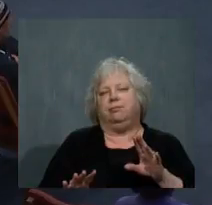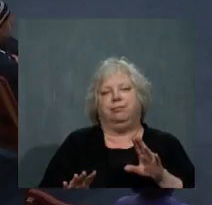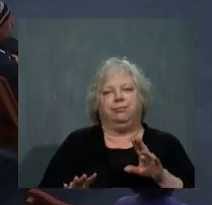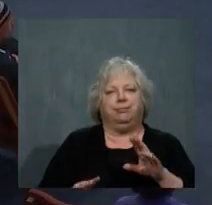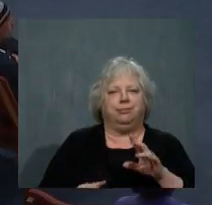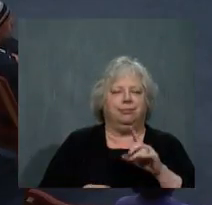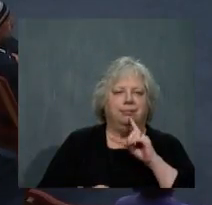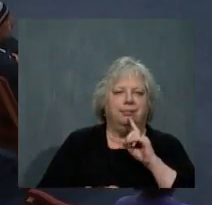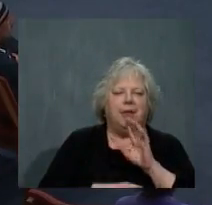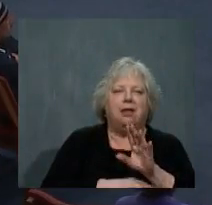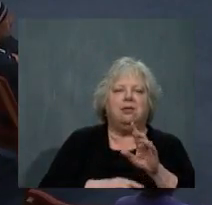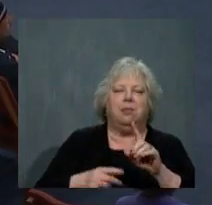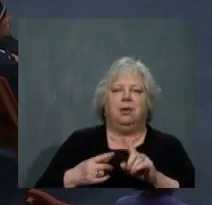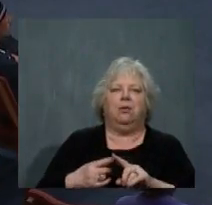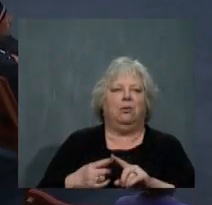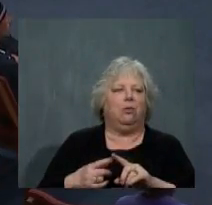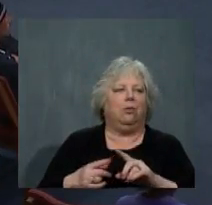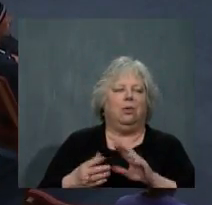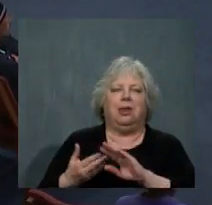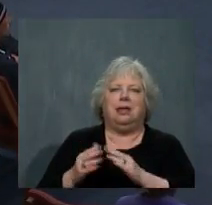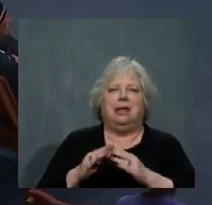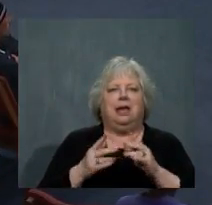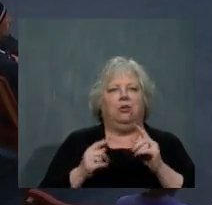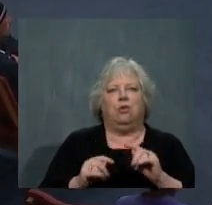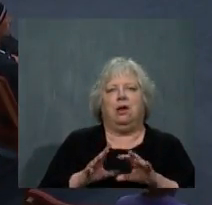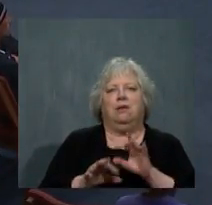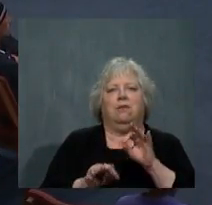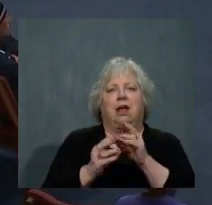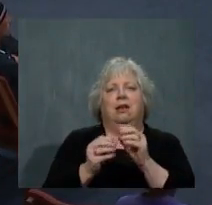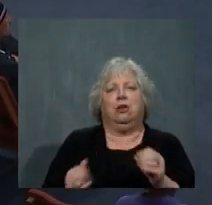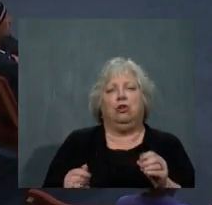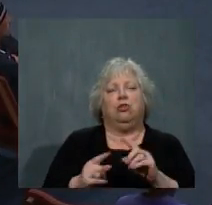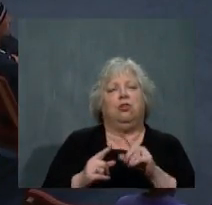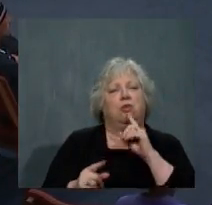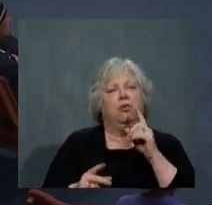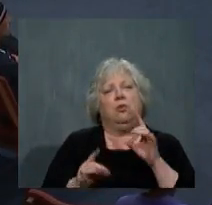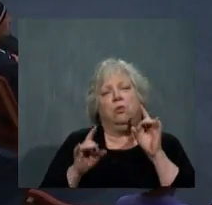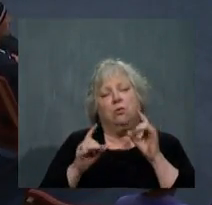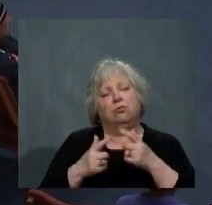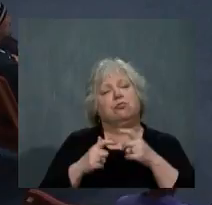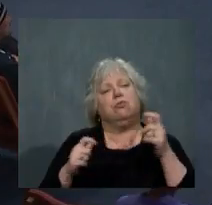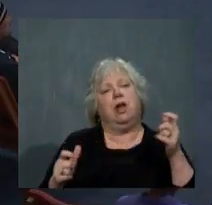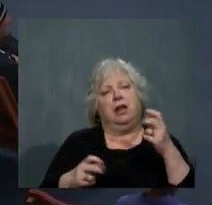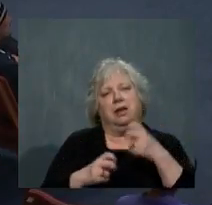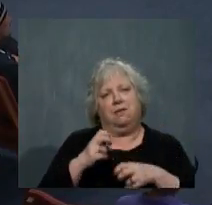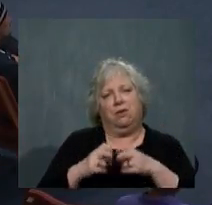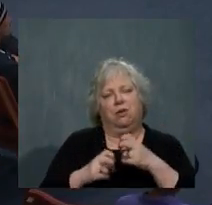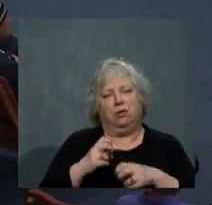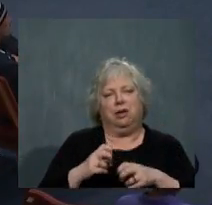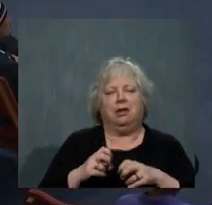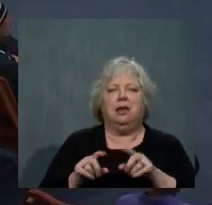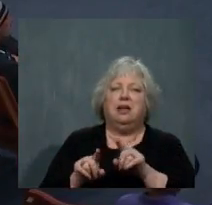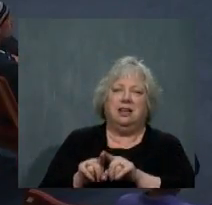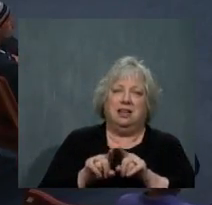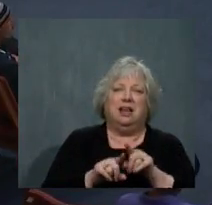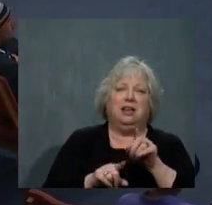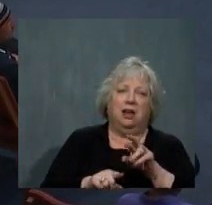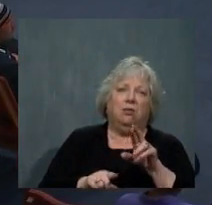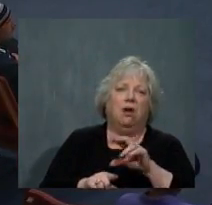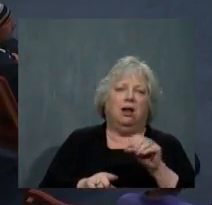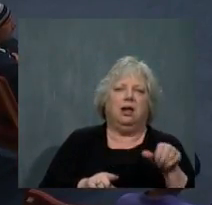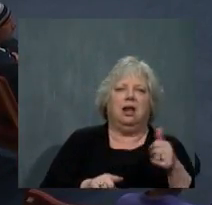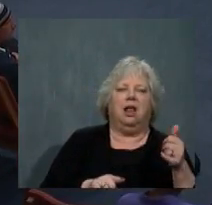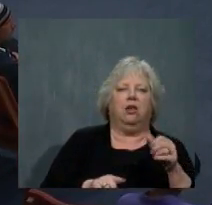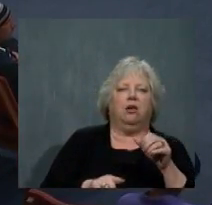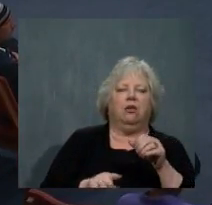some solutions to these very difficult challenges that we have in a city like Little Rock, and like other cities have in an urban